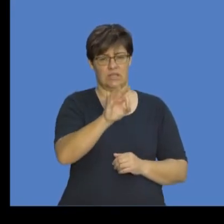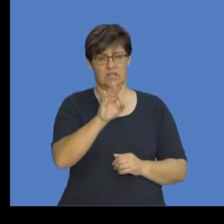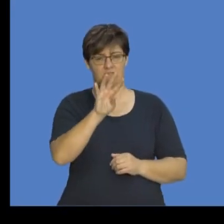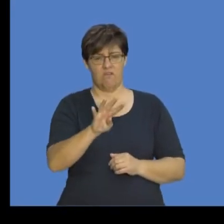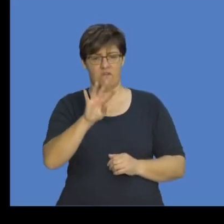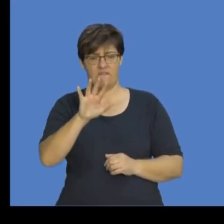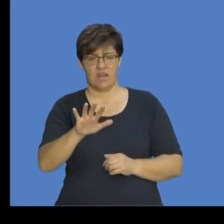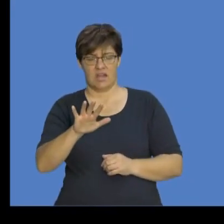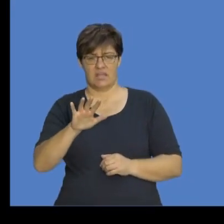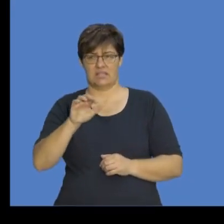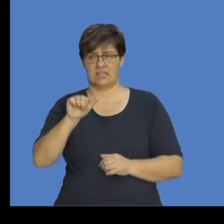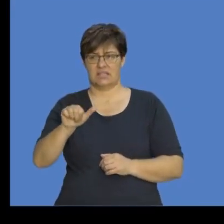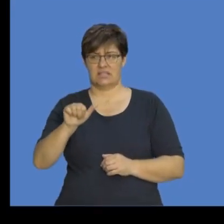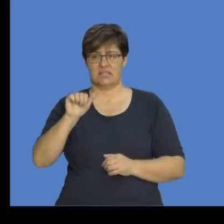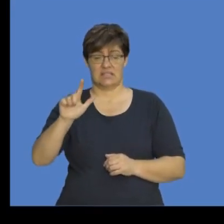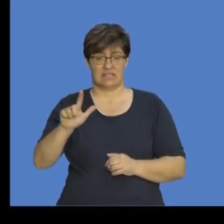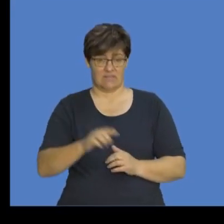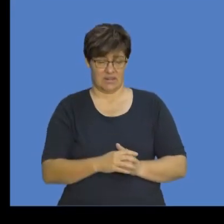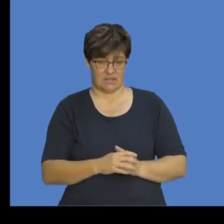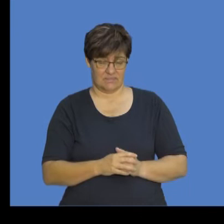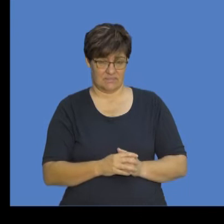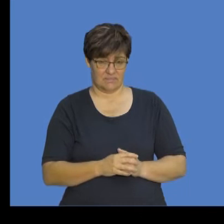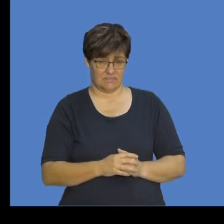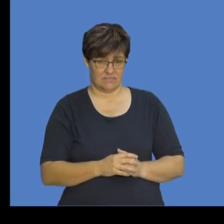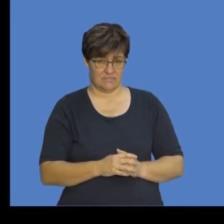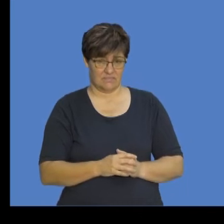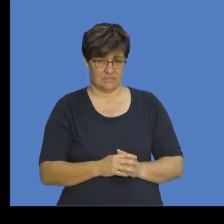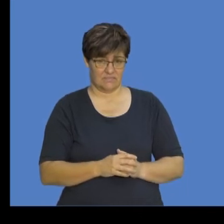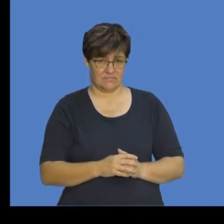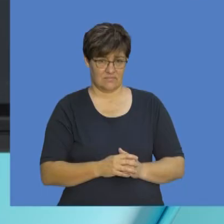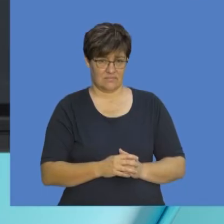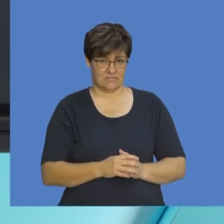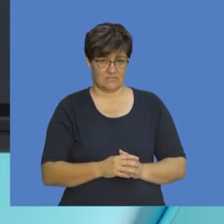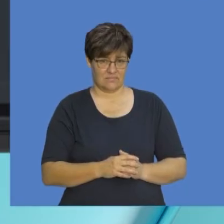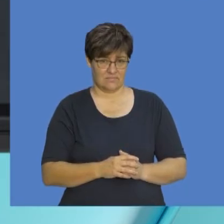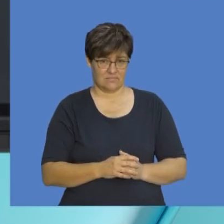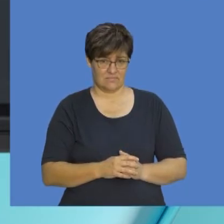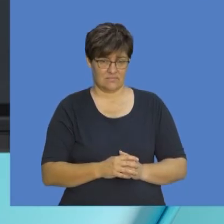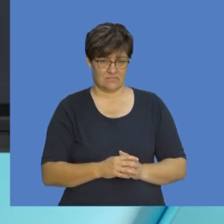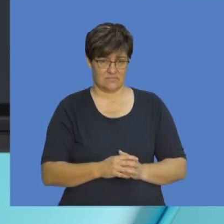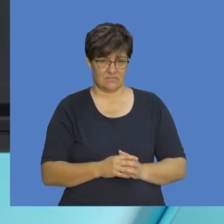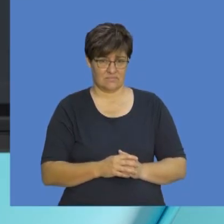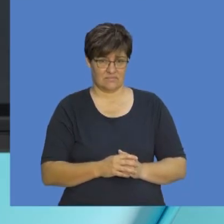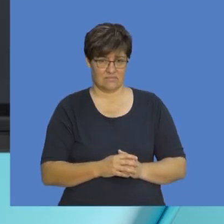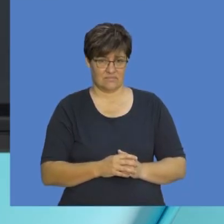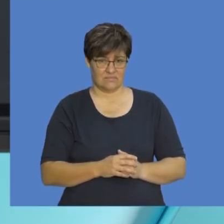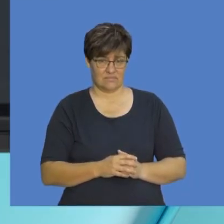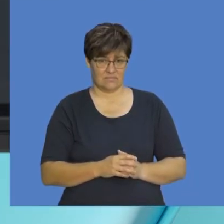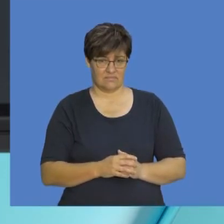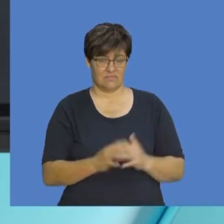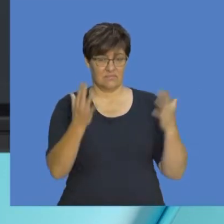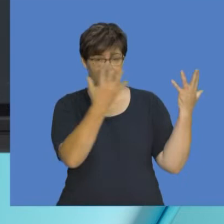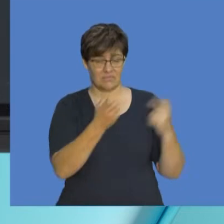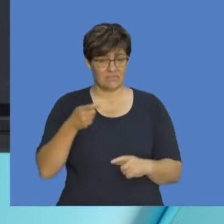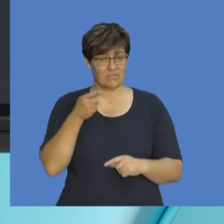day 2, day 3, day 4, day 5, day 6, day 7. Okay. So to calculate the